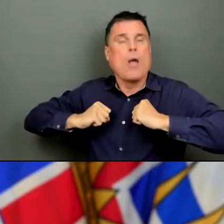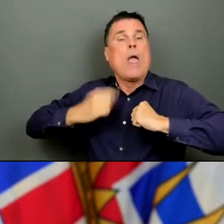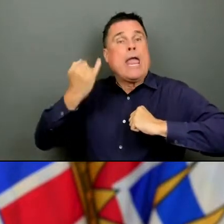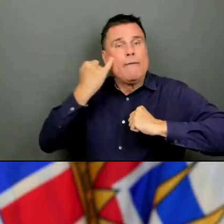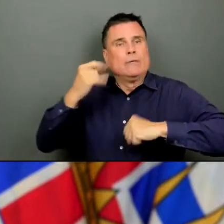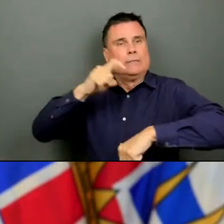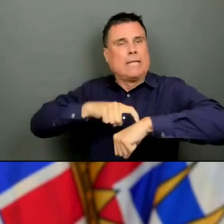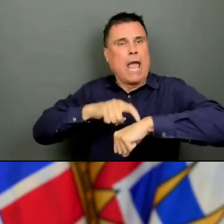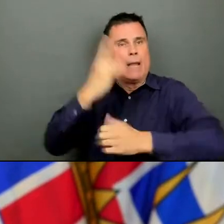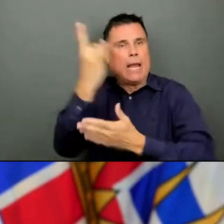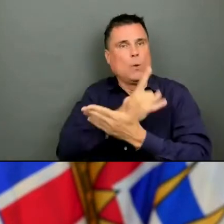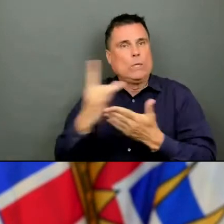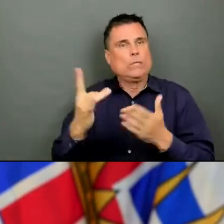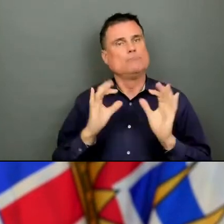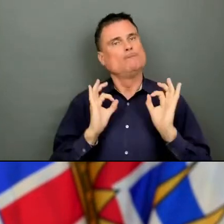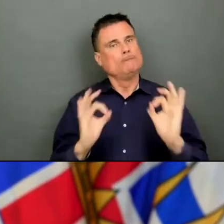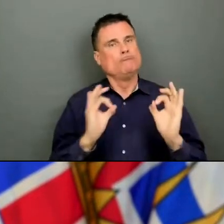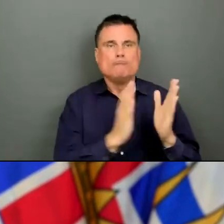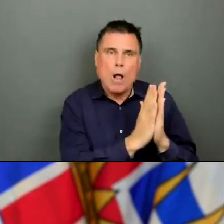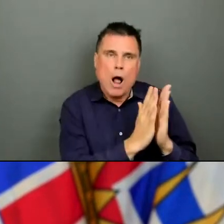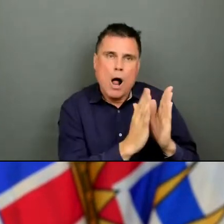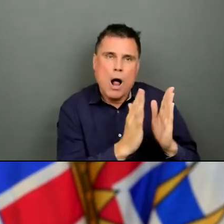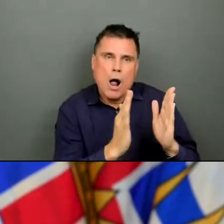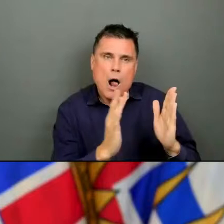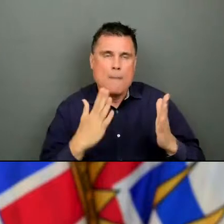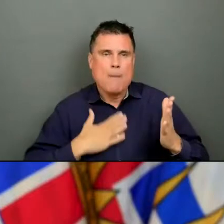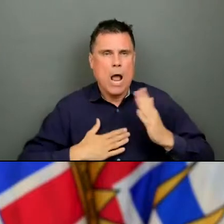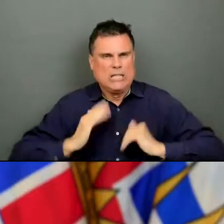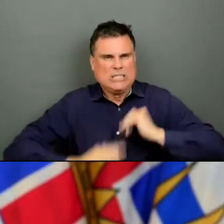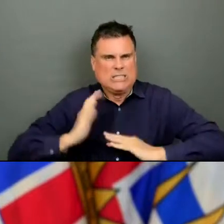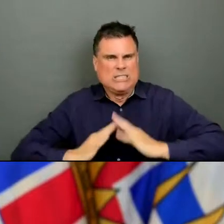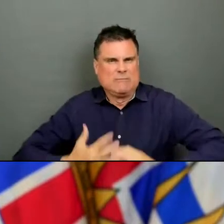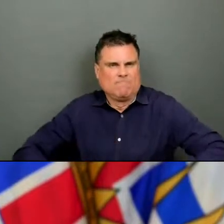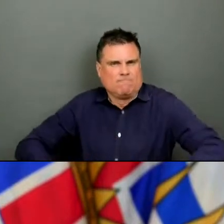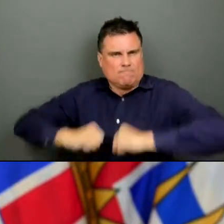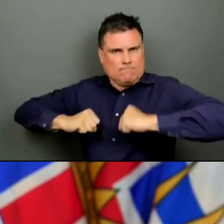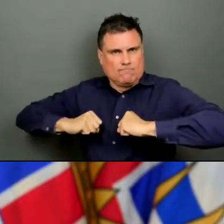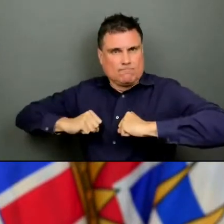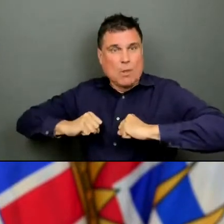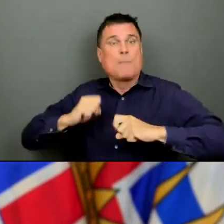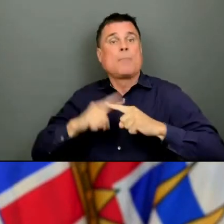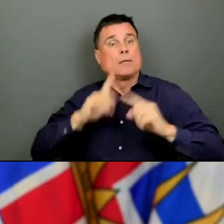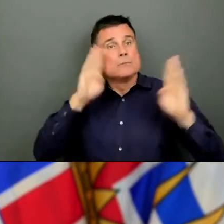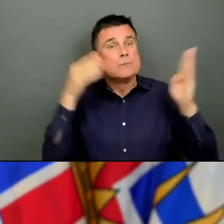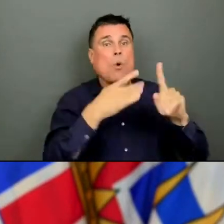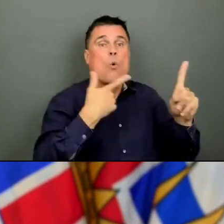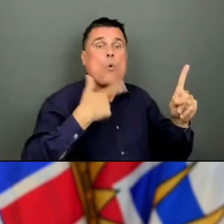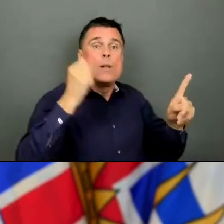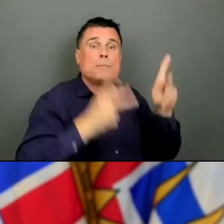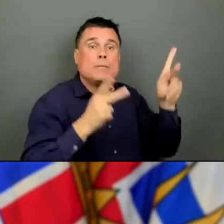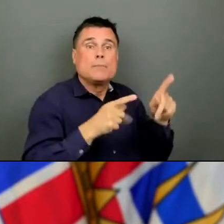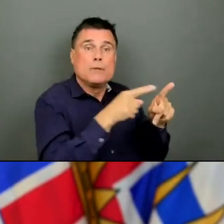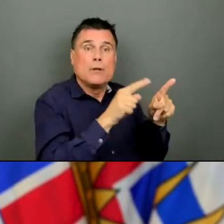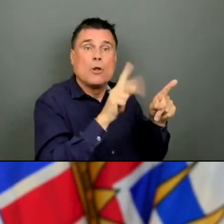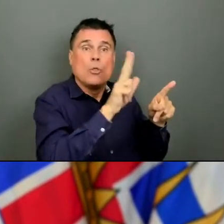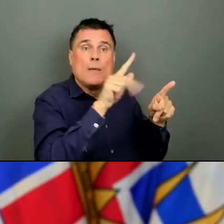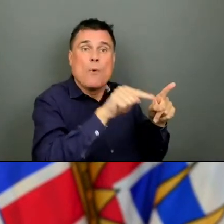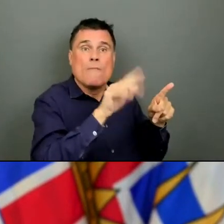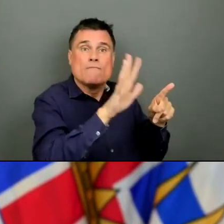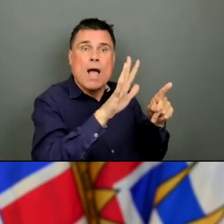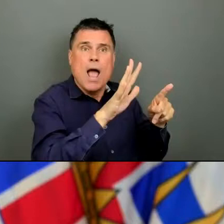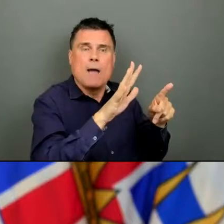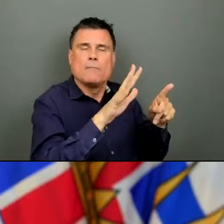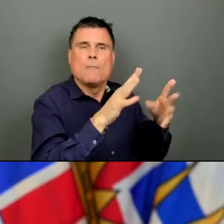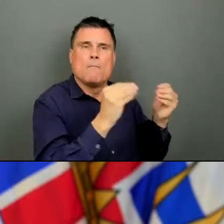8 weeks. And as a matter of fact, for older people, it's 3.5 times higher in one study when the interval was 11 to